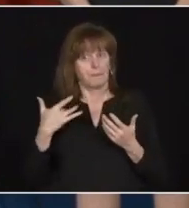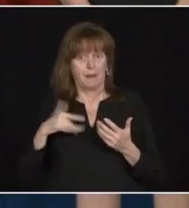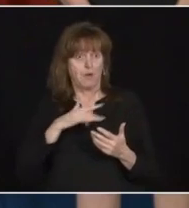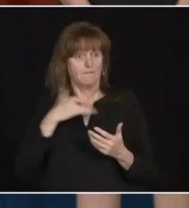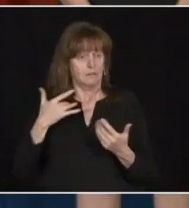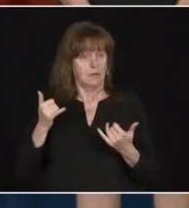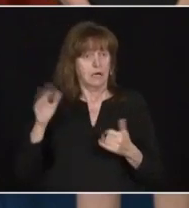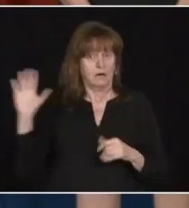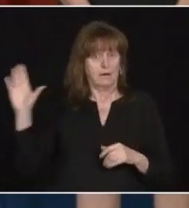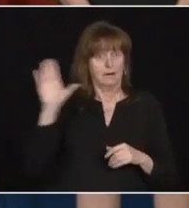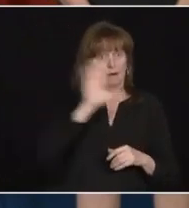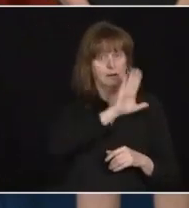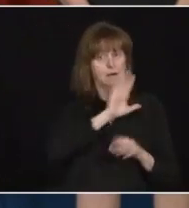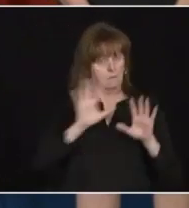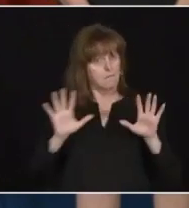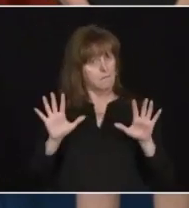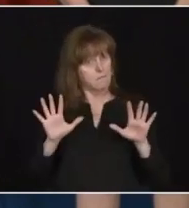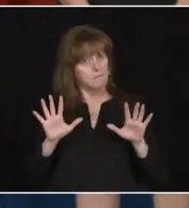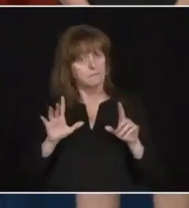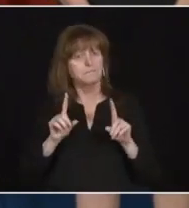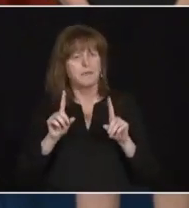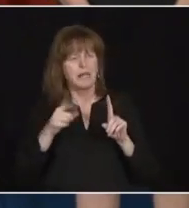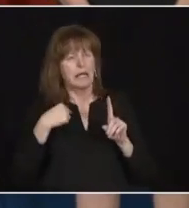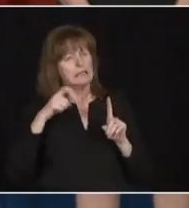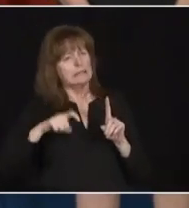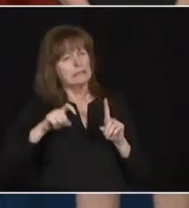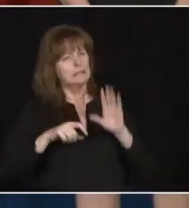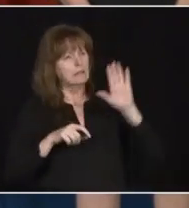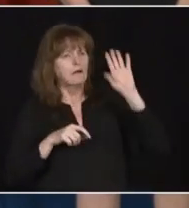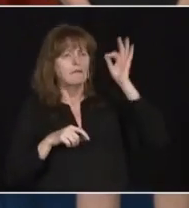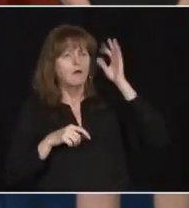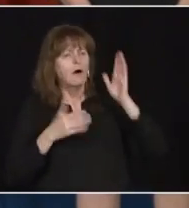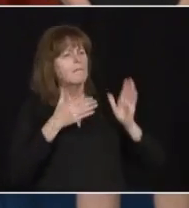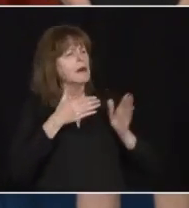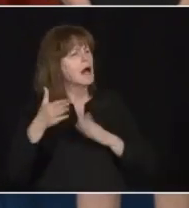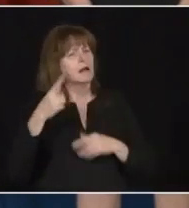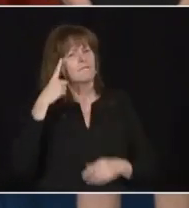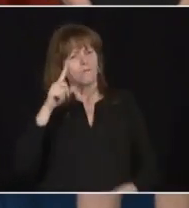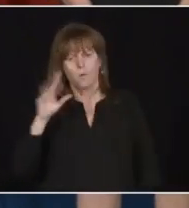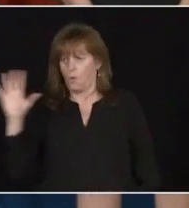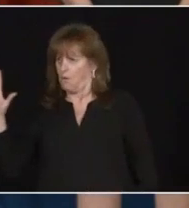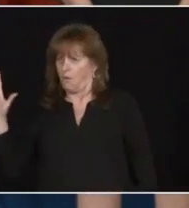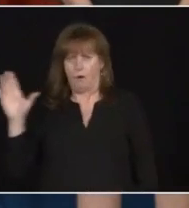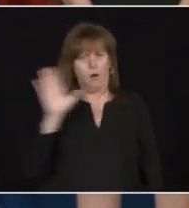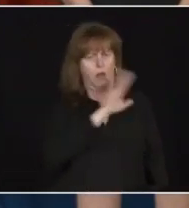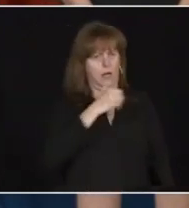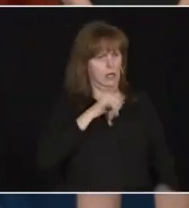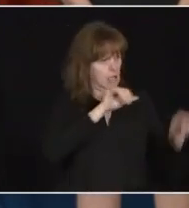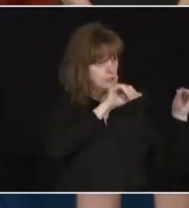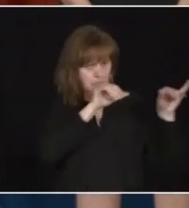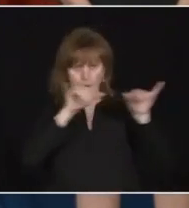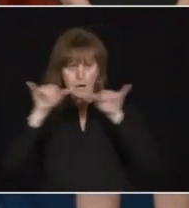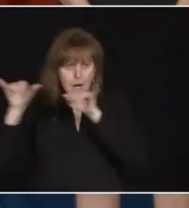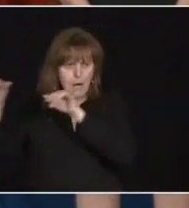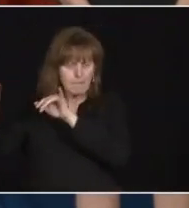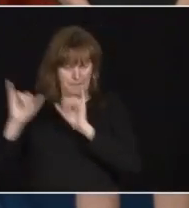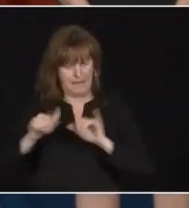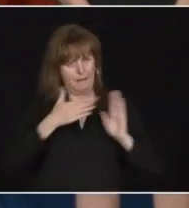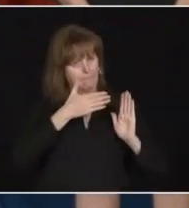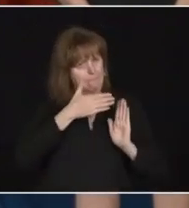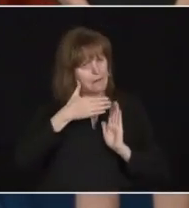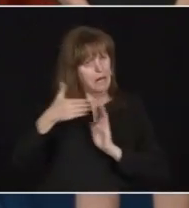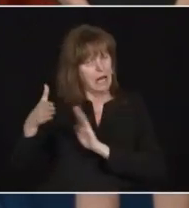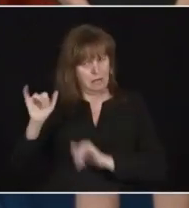all the provinces, the 10 provinces and the 3 territories. It's absolutely critical moving forward for